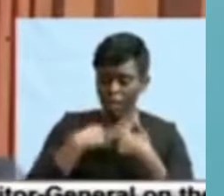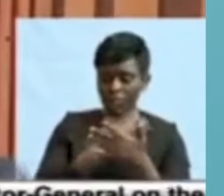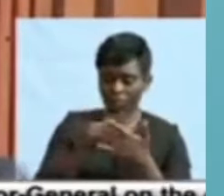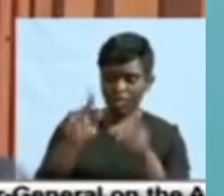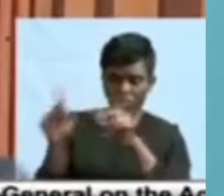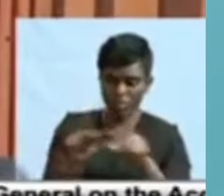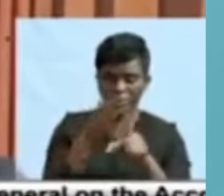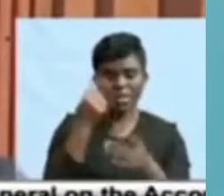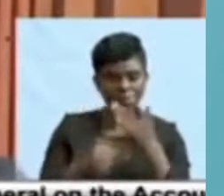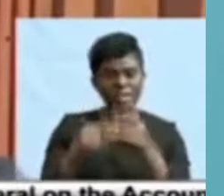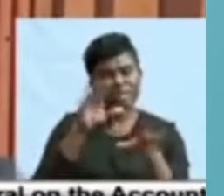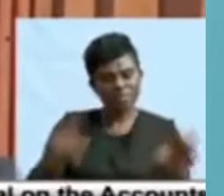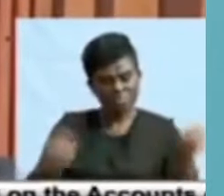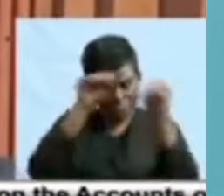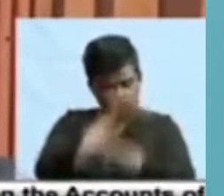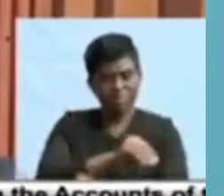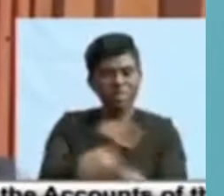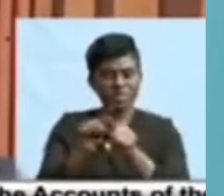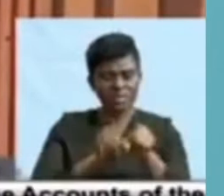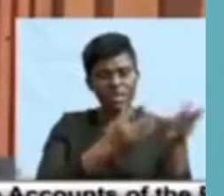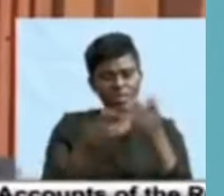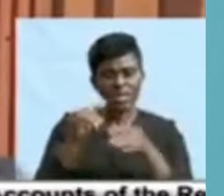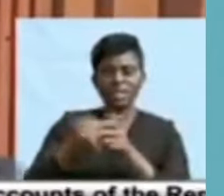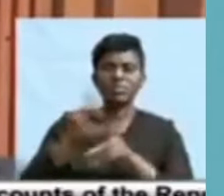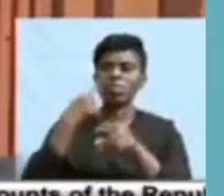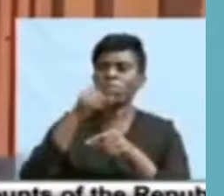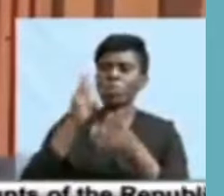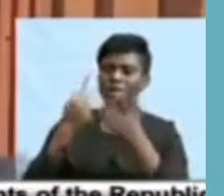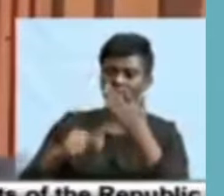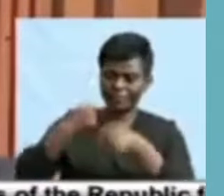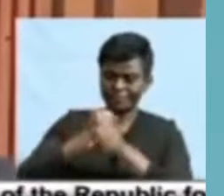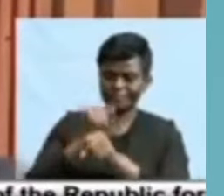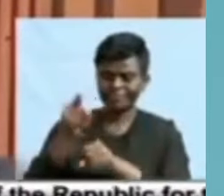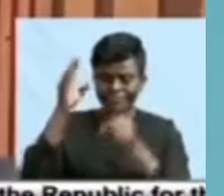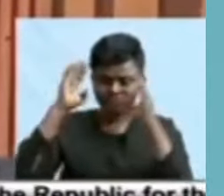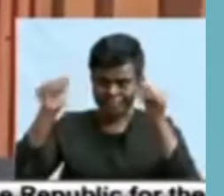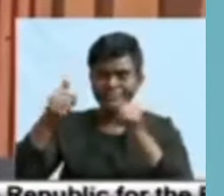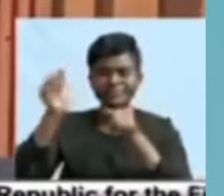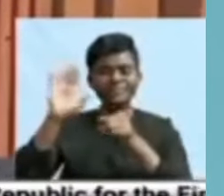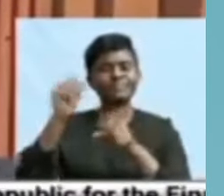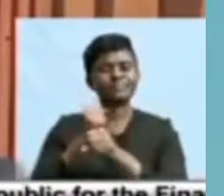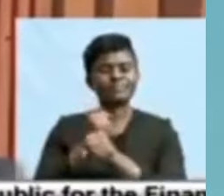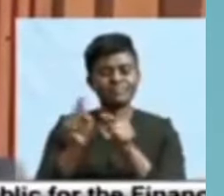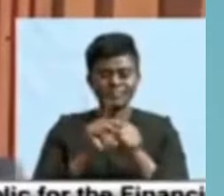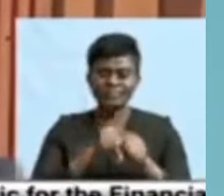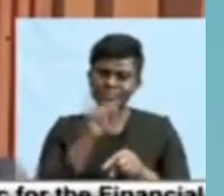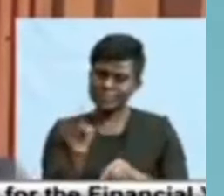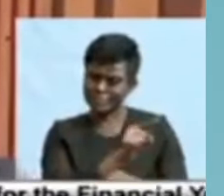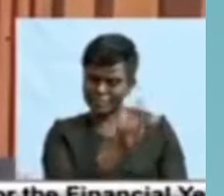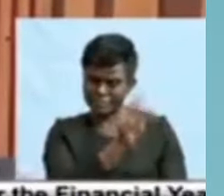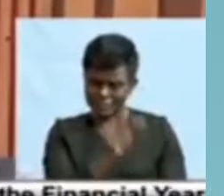perform should be substituted. And we bring in people that will meet the aspirations of the head of state and not their